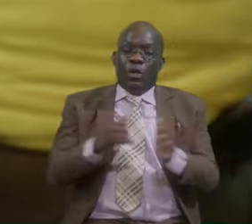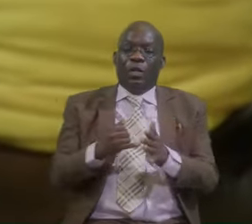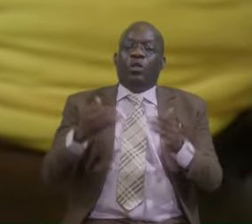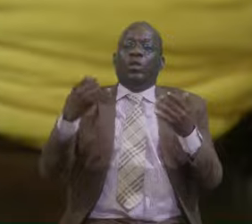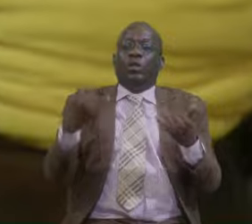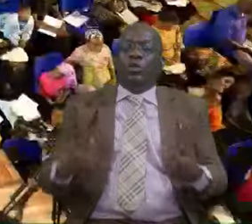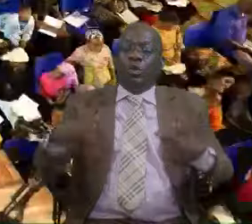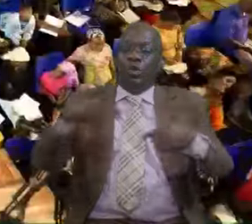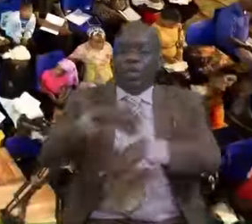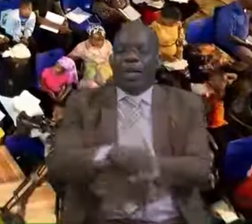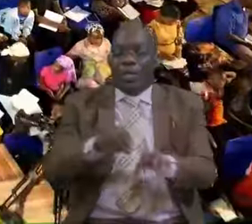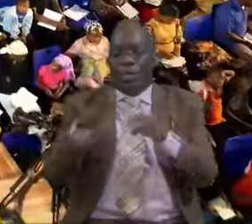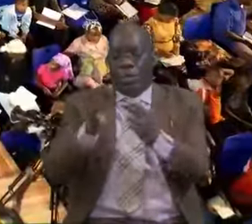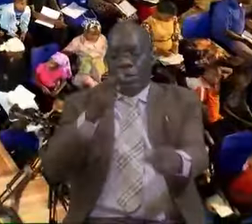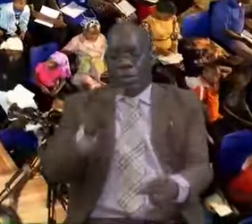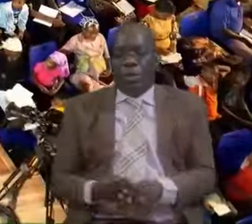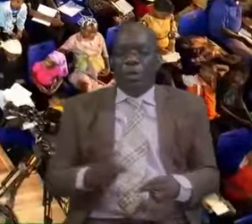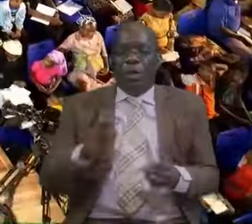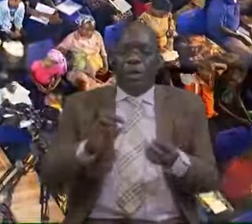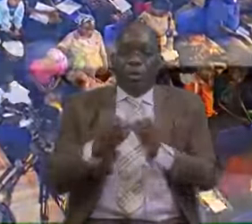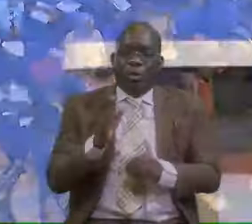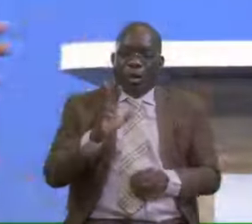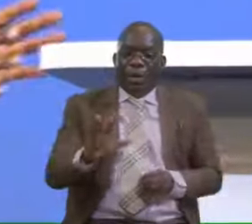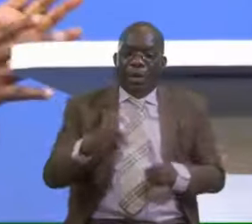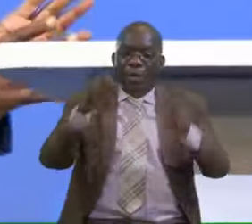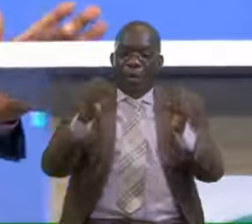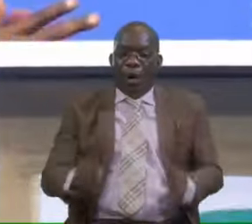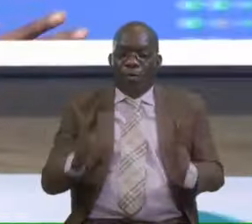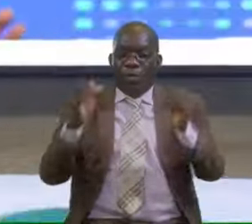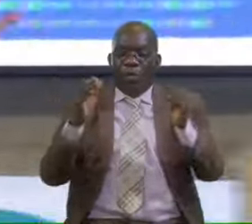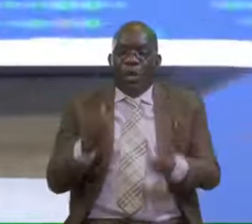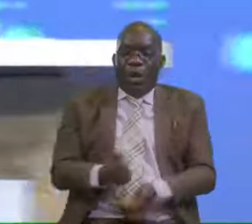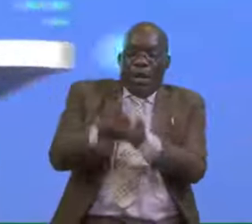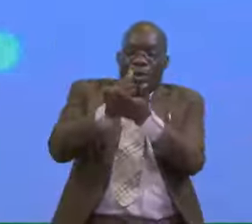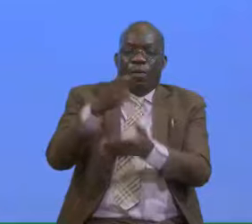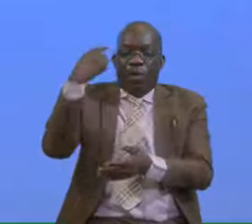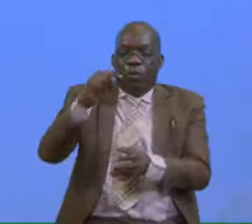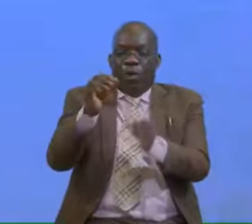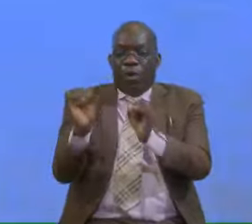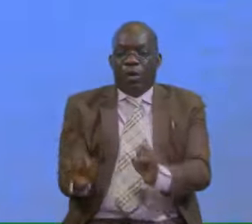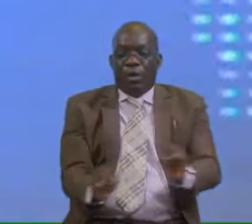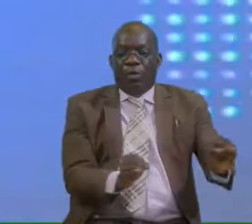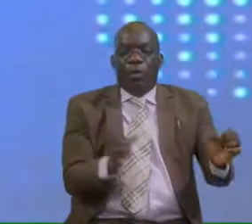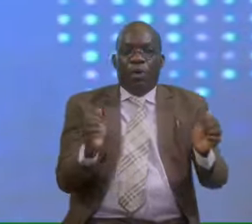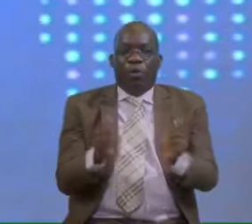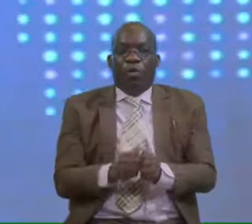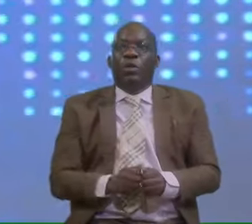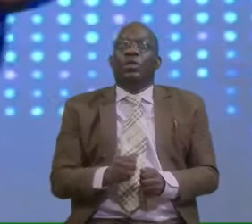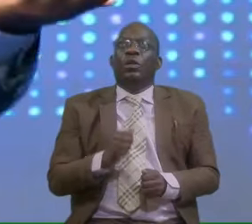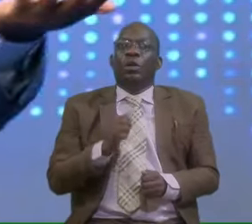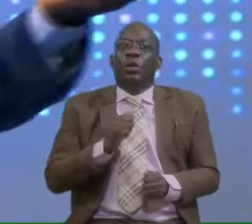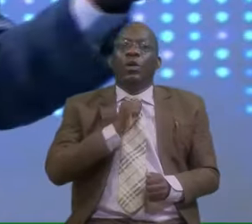is the powerful intervention for individuals with impossibility. You